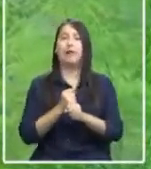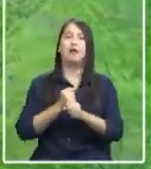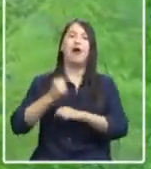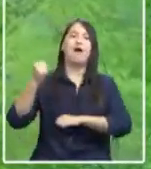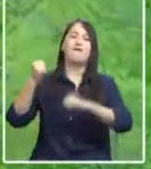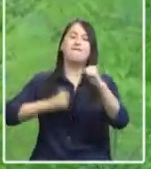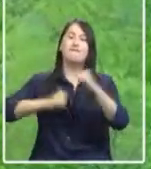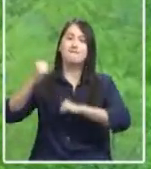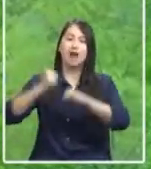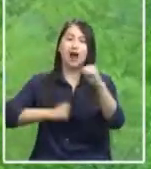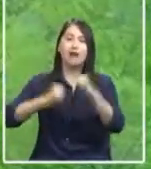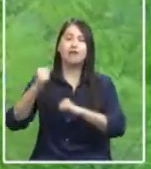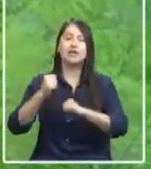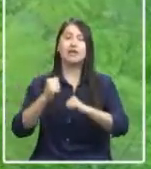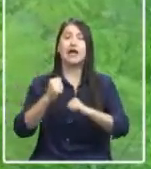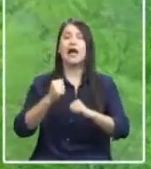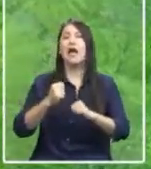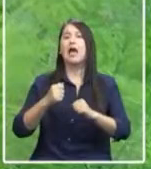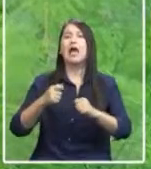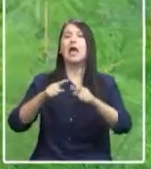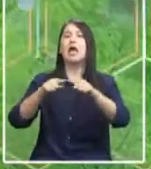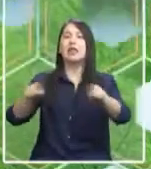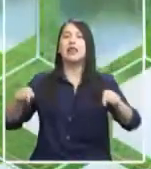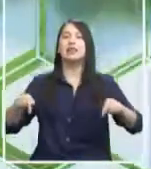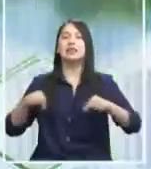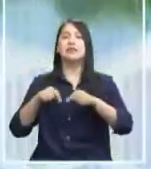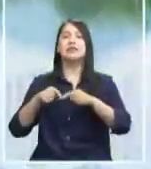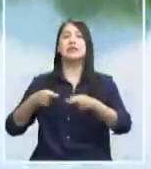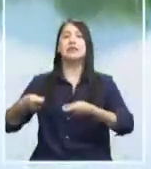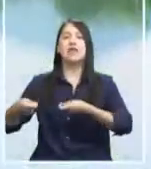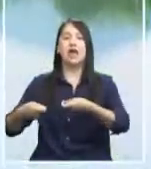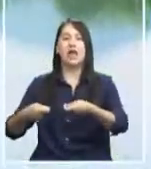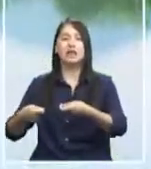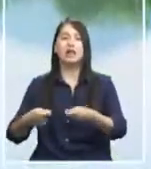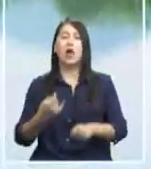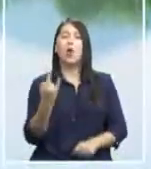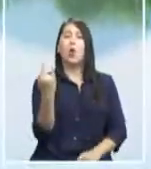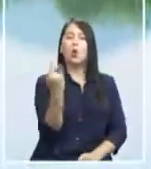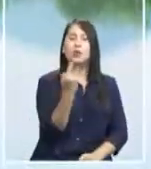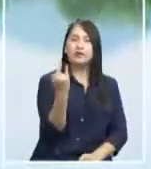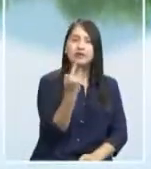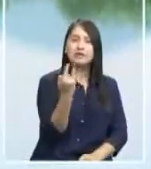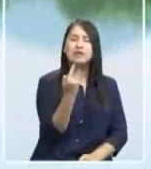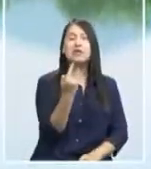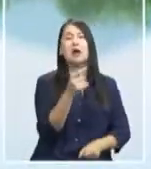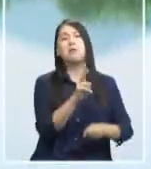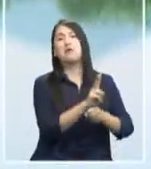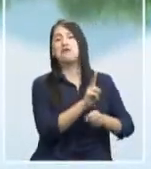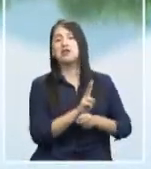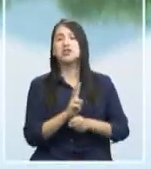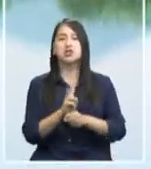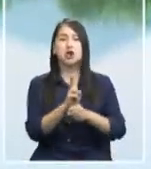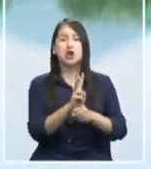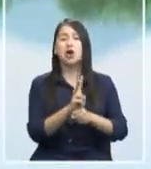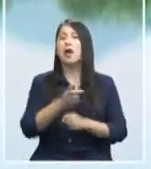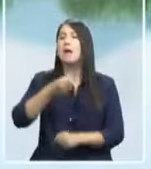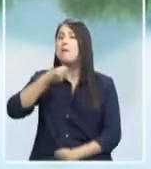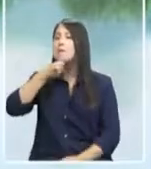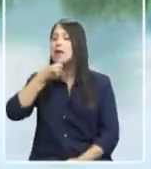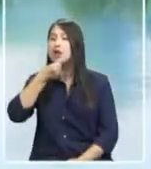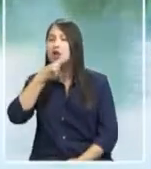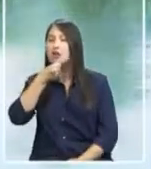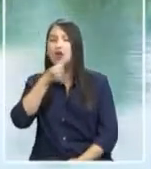retailing business, whether we are professors in the universities, whether we're journalists, whether we're philosophers, whether we're